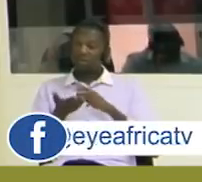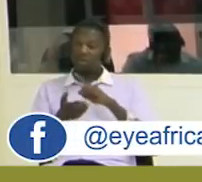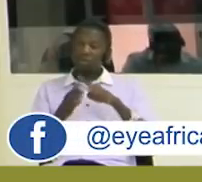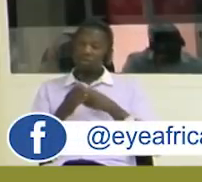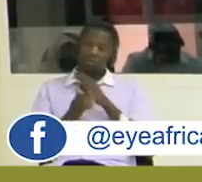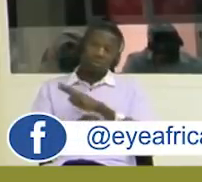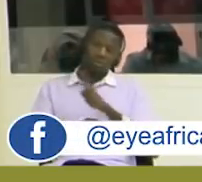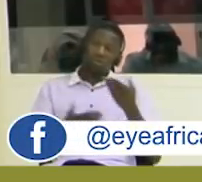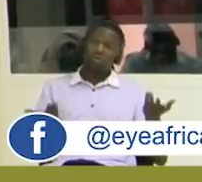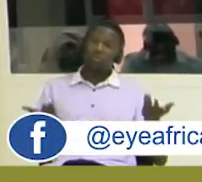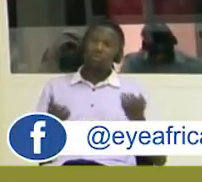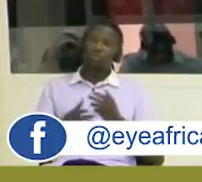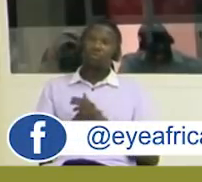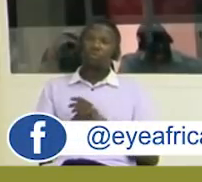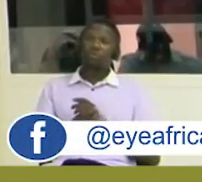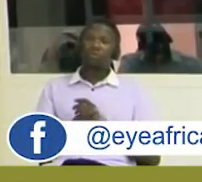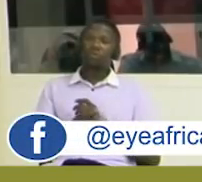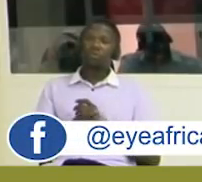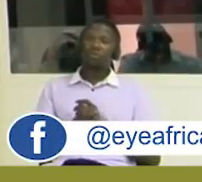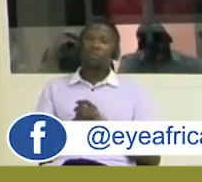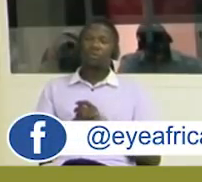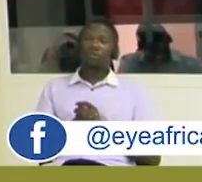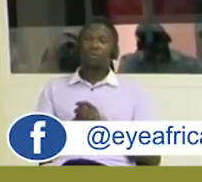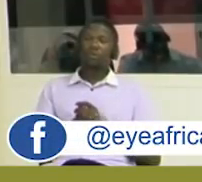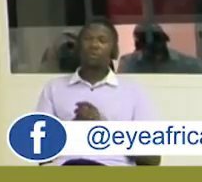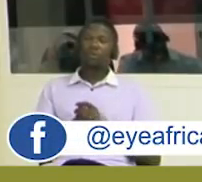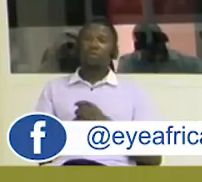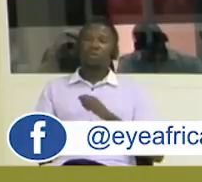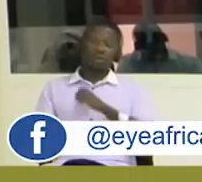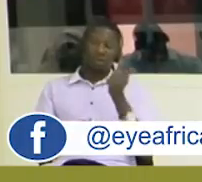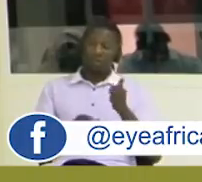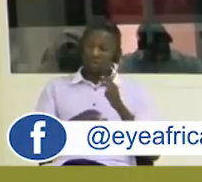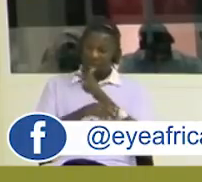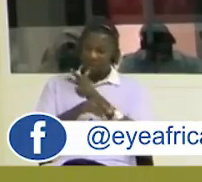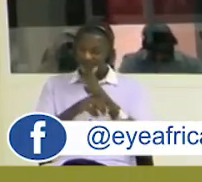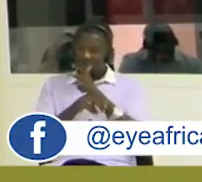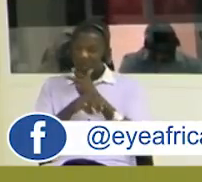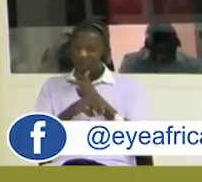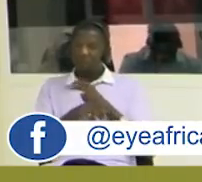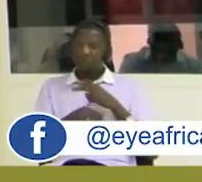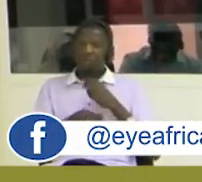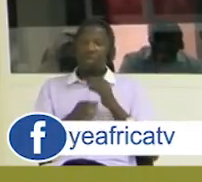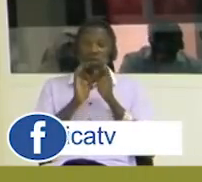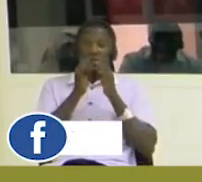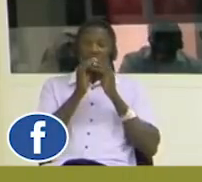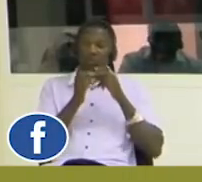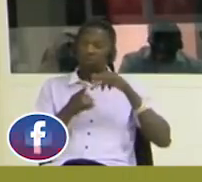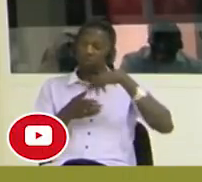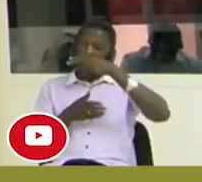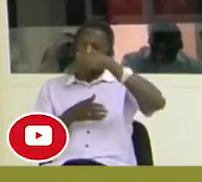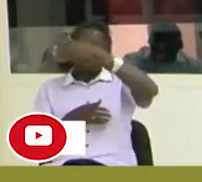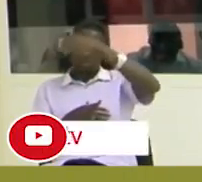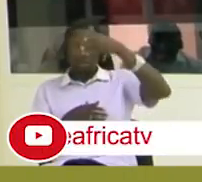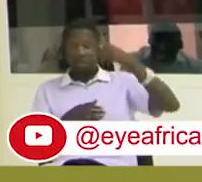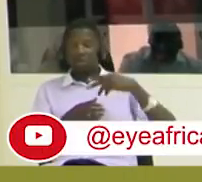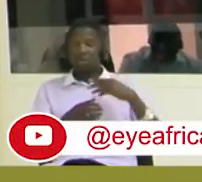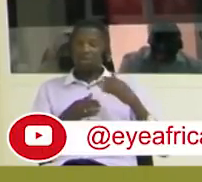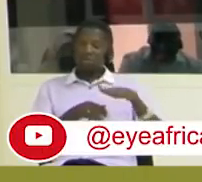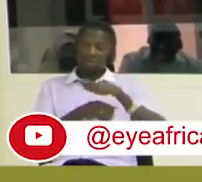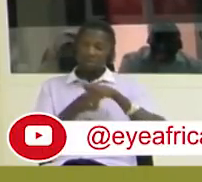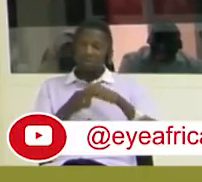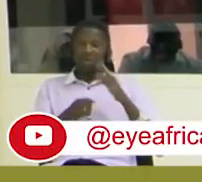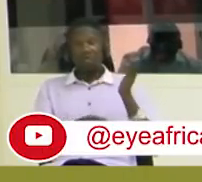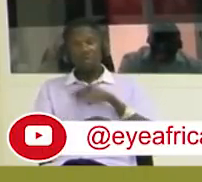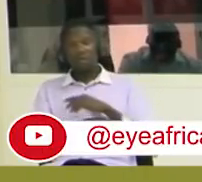guards were told to go on a patrol on the basis of a lie